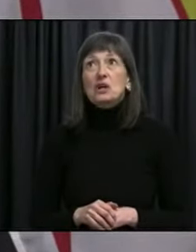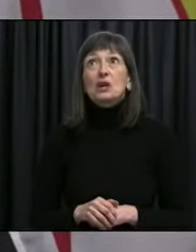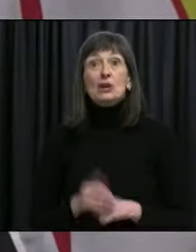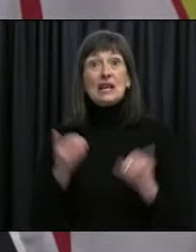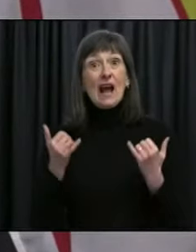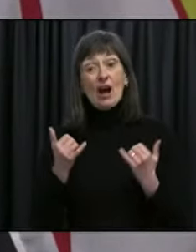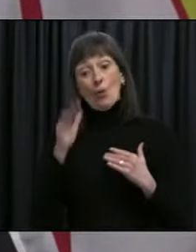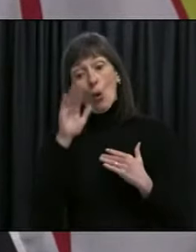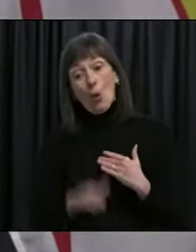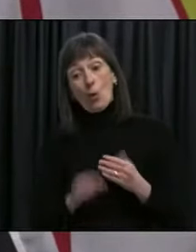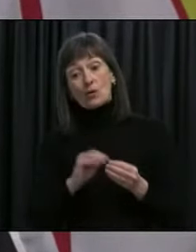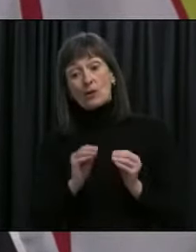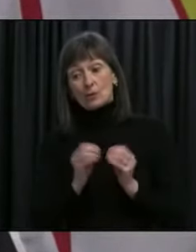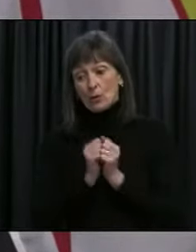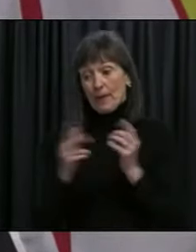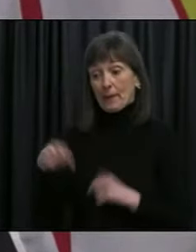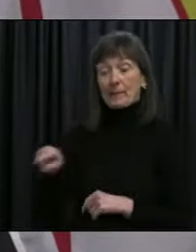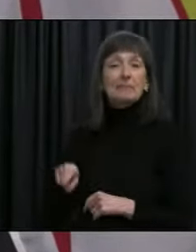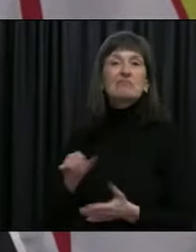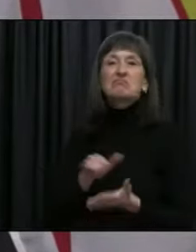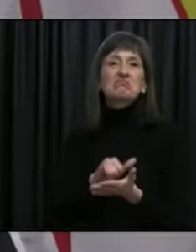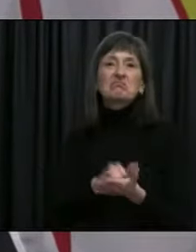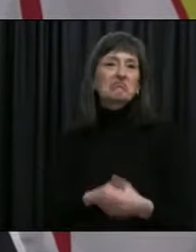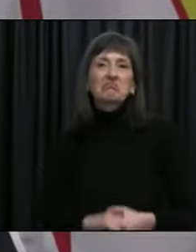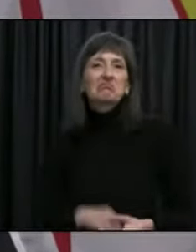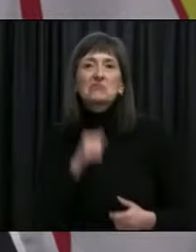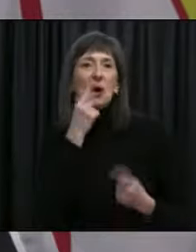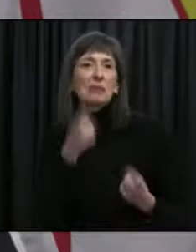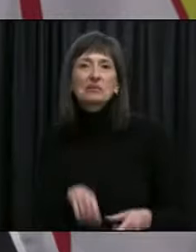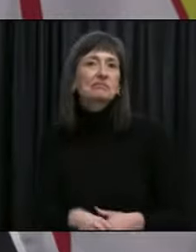wouldn't be where we are if we didn't have the team that we had for sure